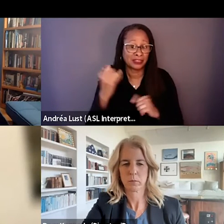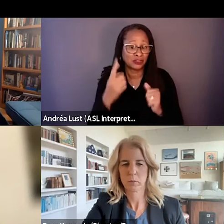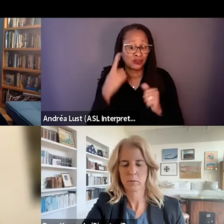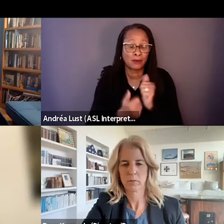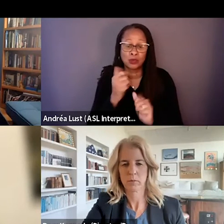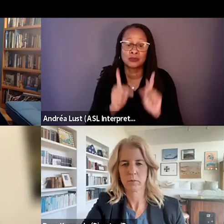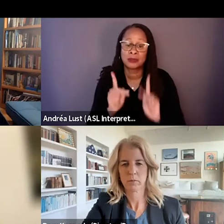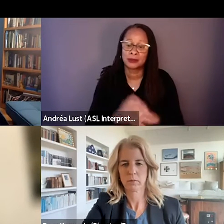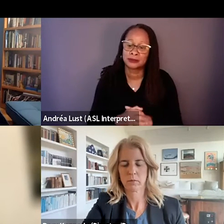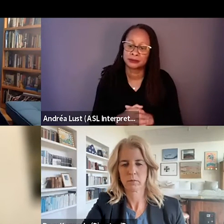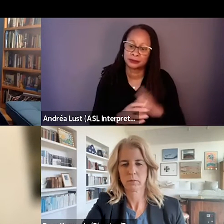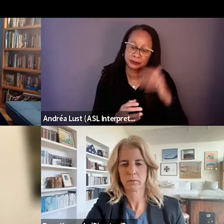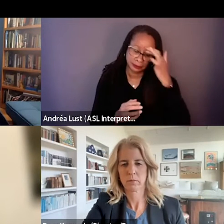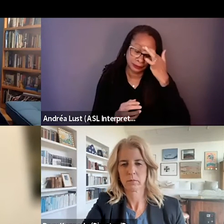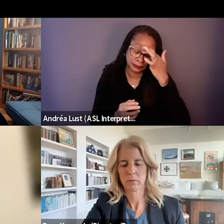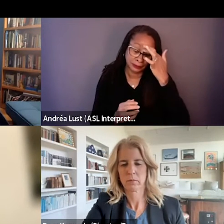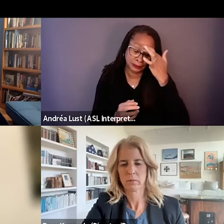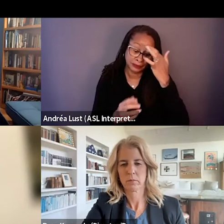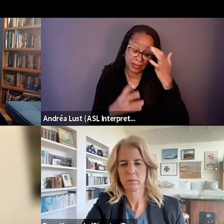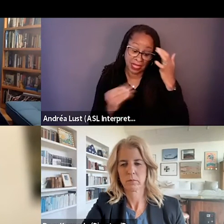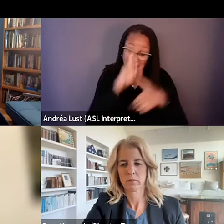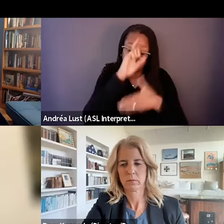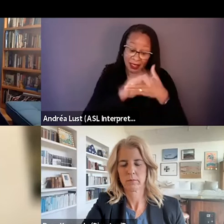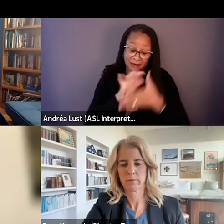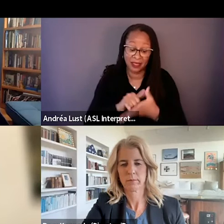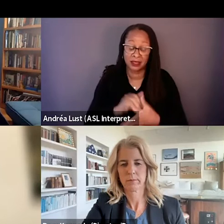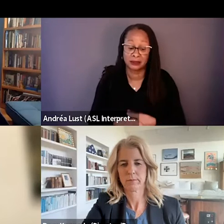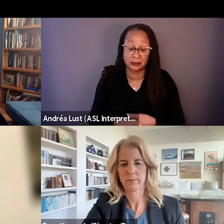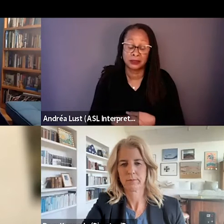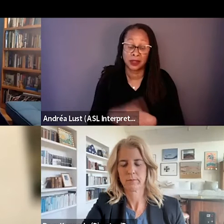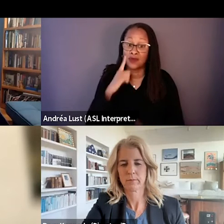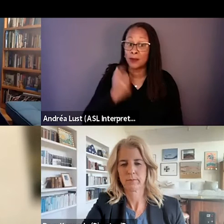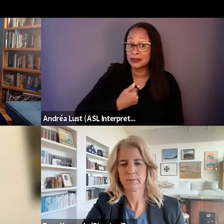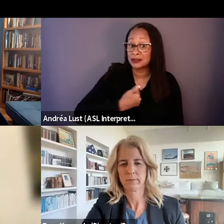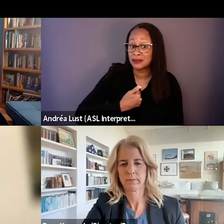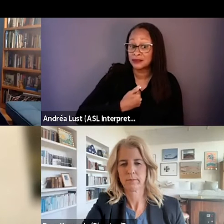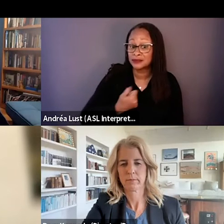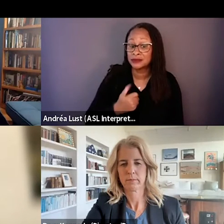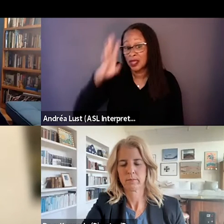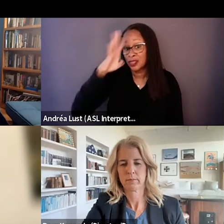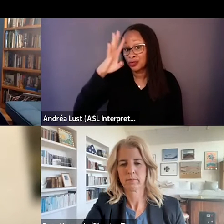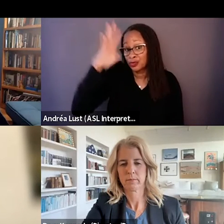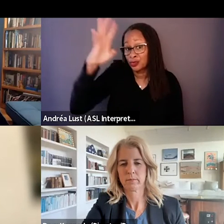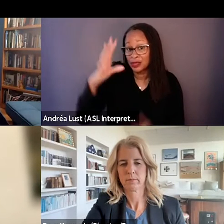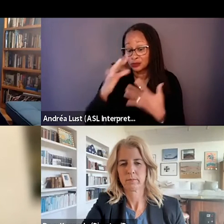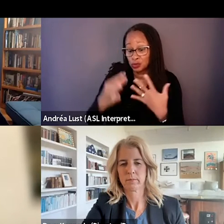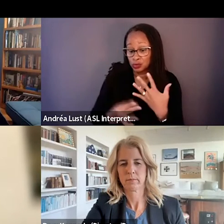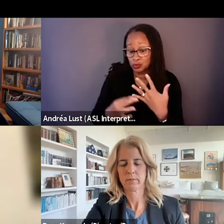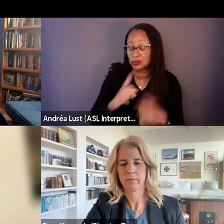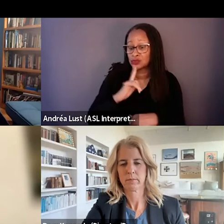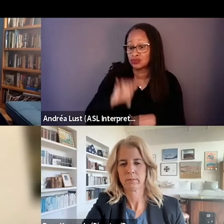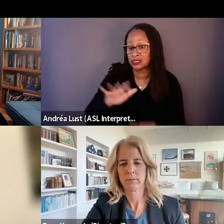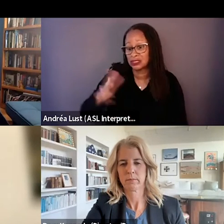people. And I think that it's, at least for me, you know, the creative choice, I think, of really